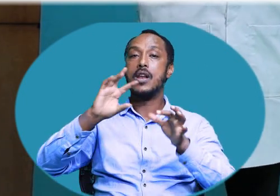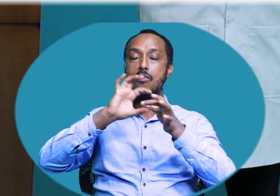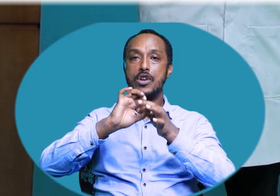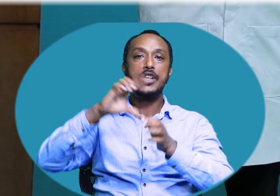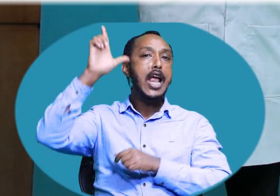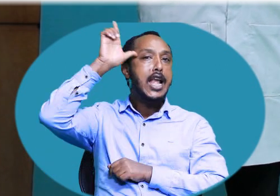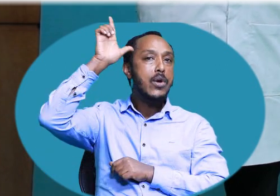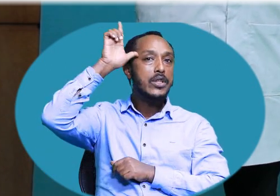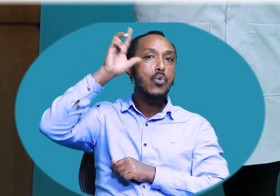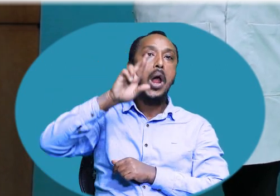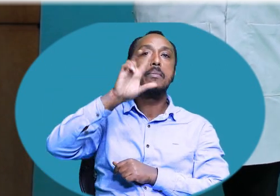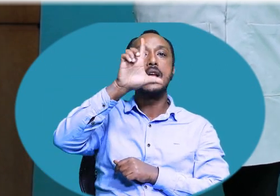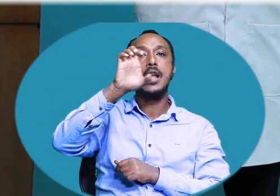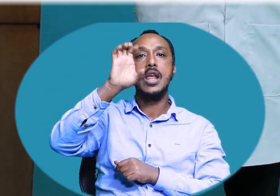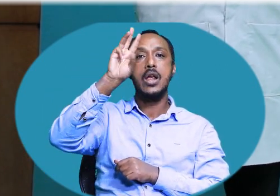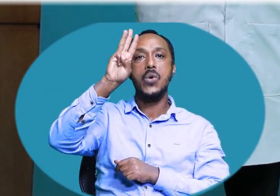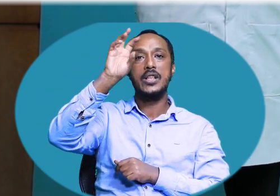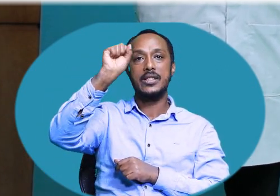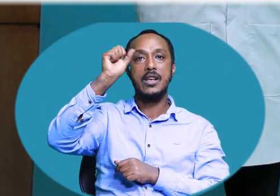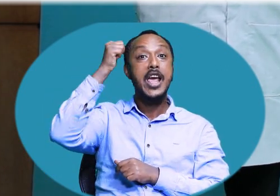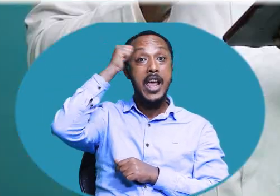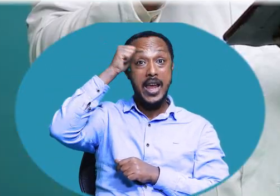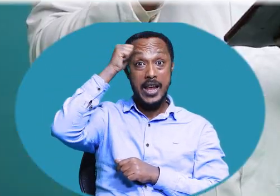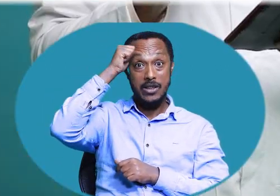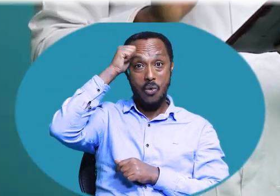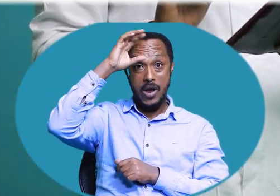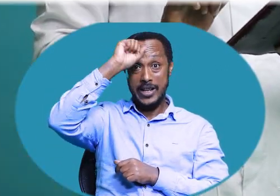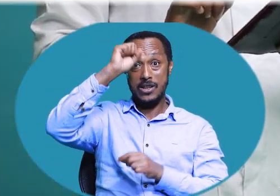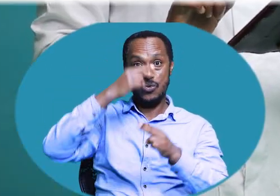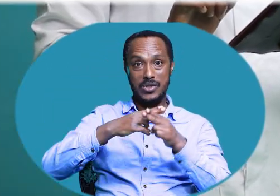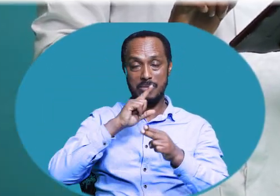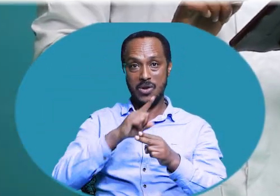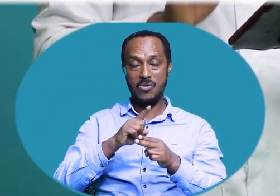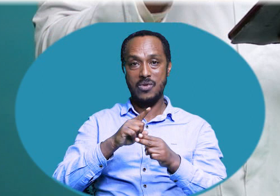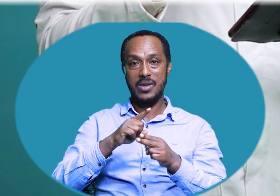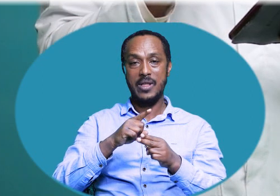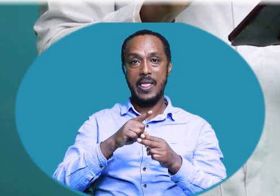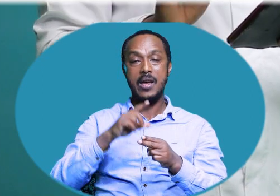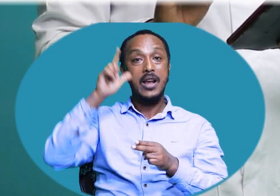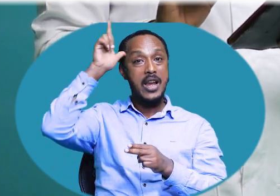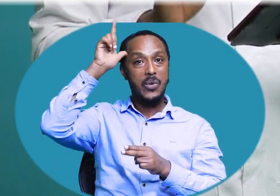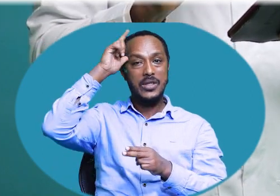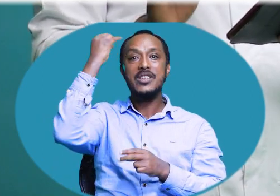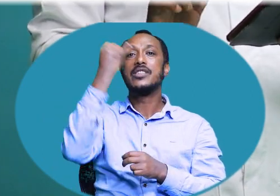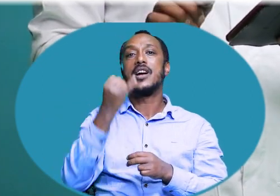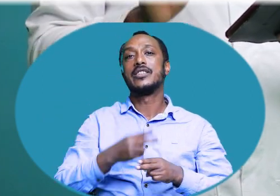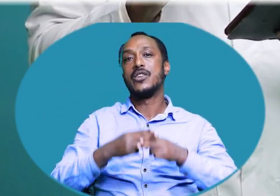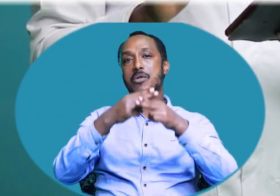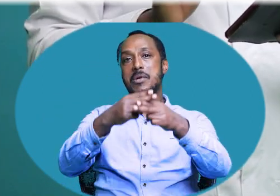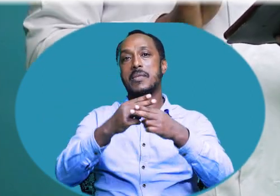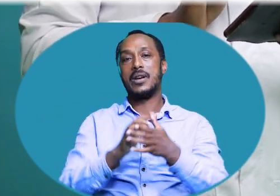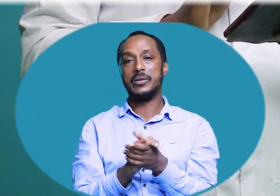is called a Lewis structure. The representation of covalent bonding